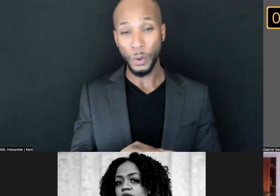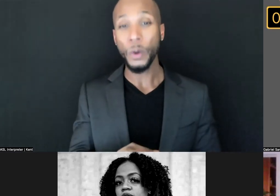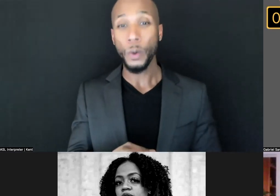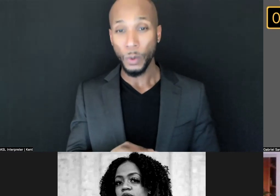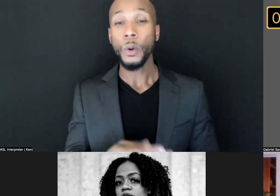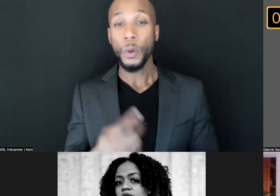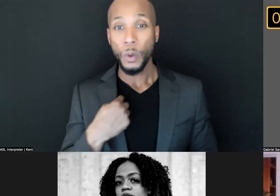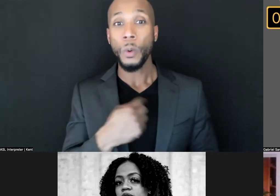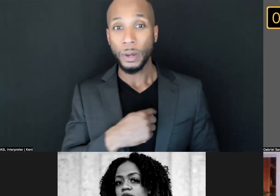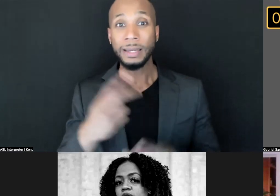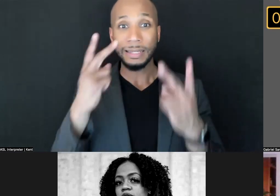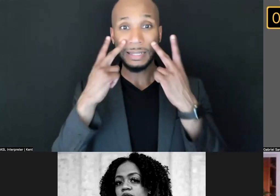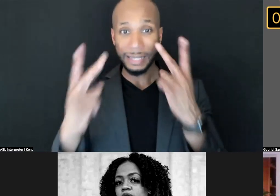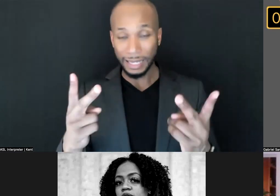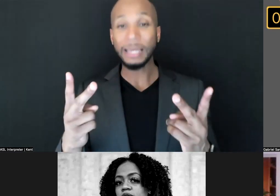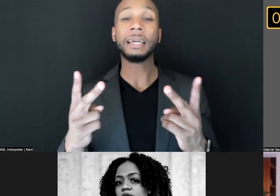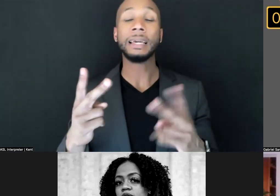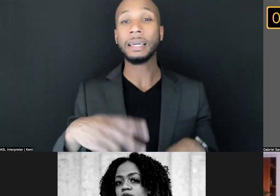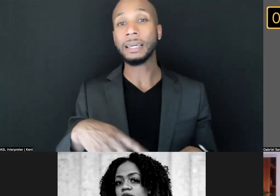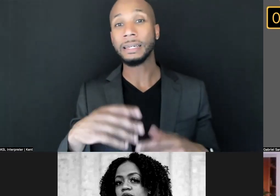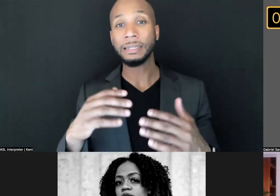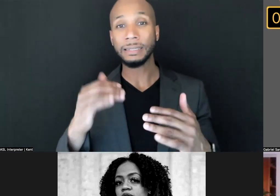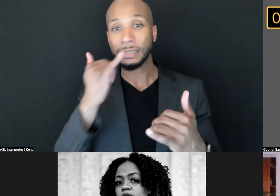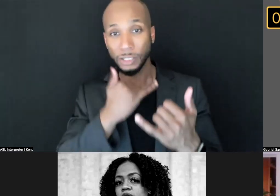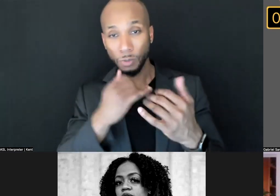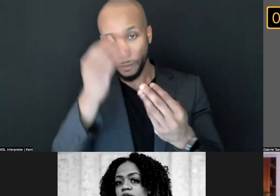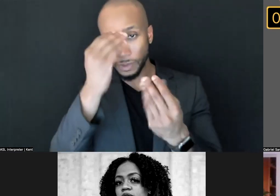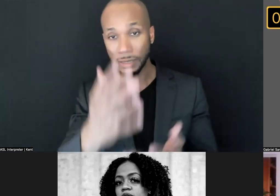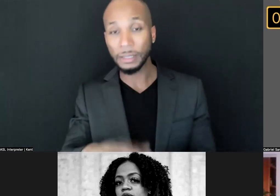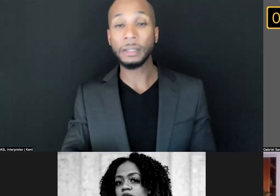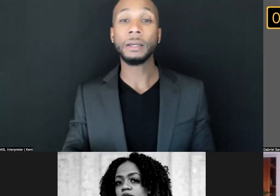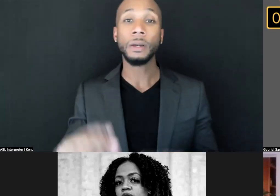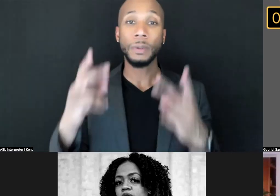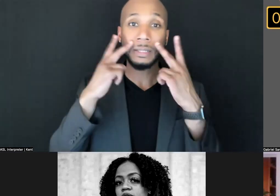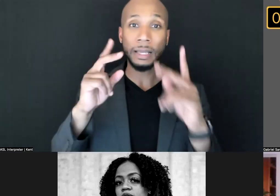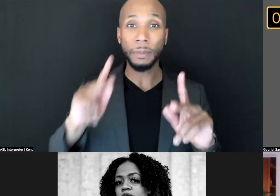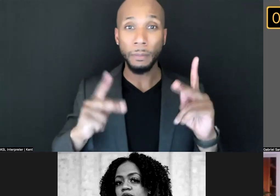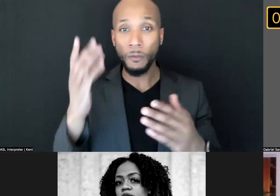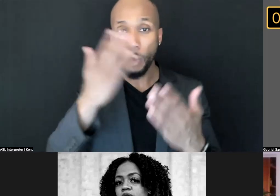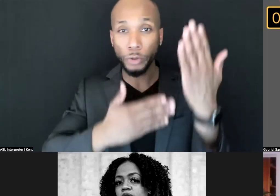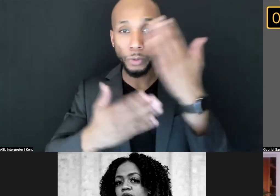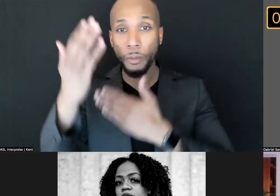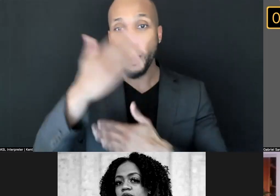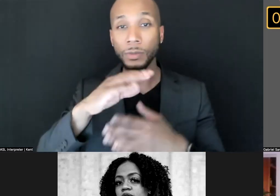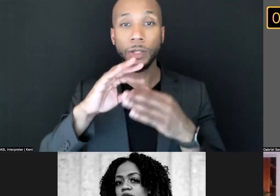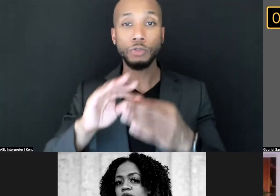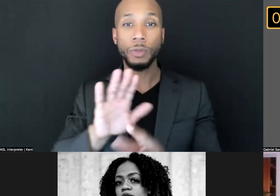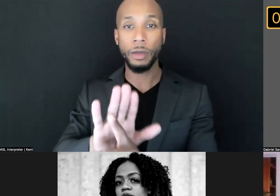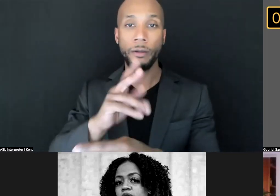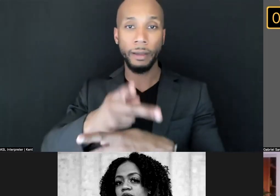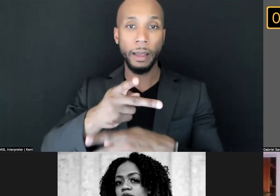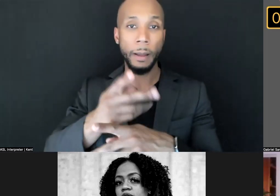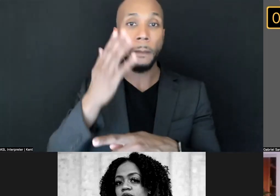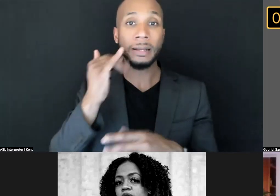we see discrepancies and we see people fall through the cracks in care because we now